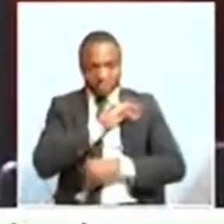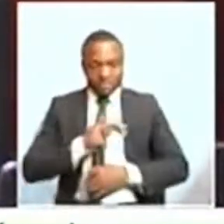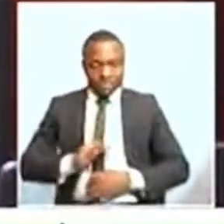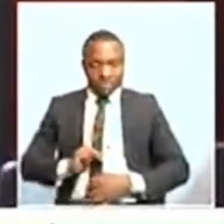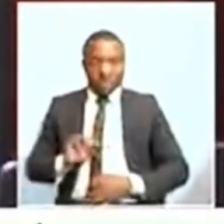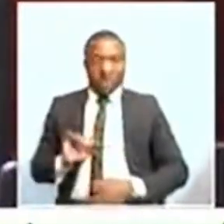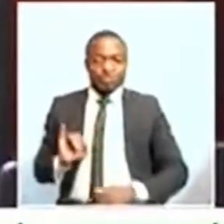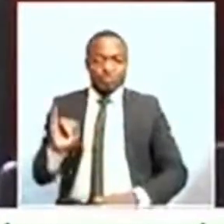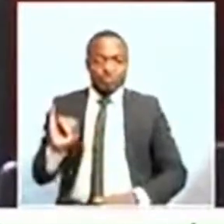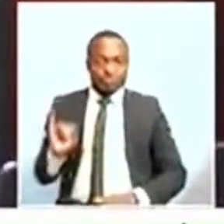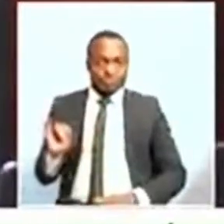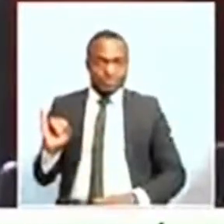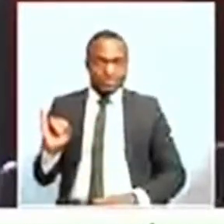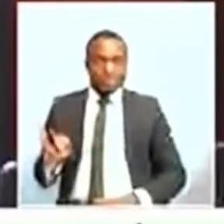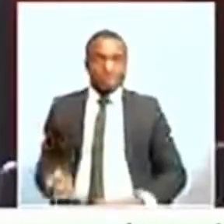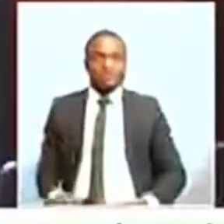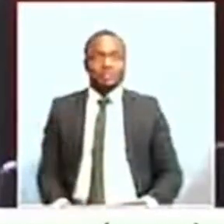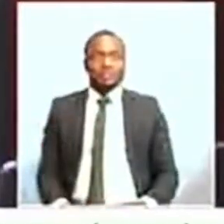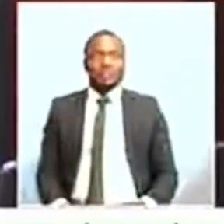for Isoka.